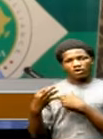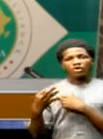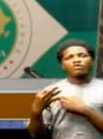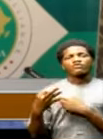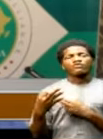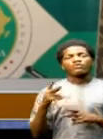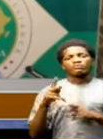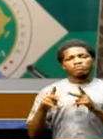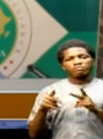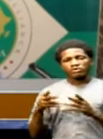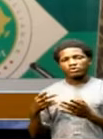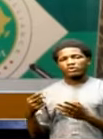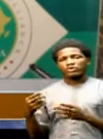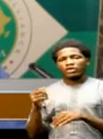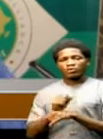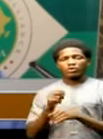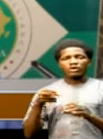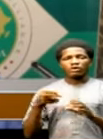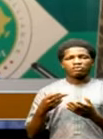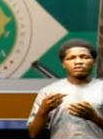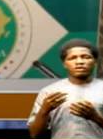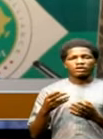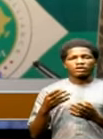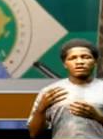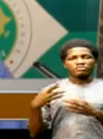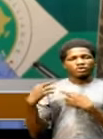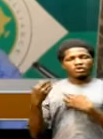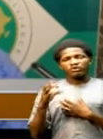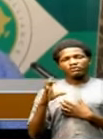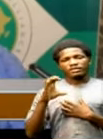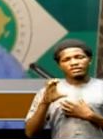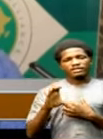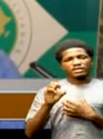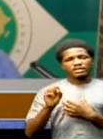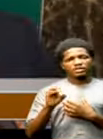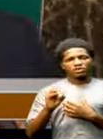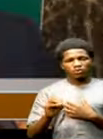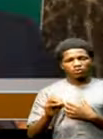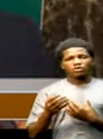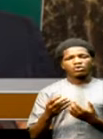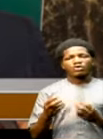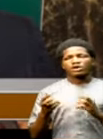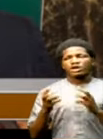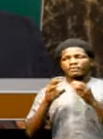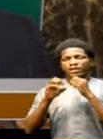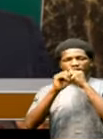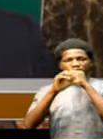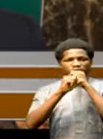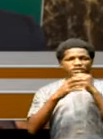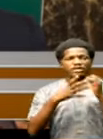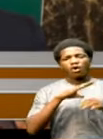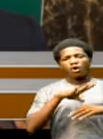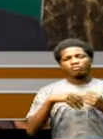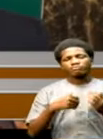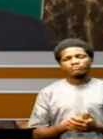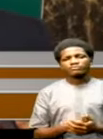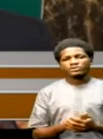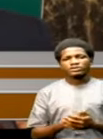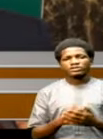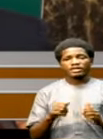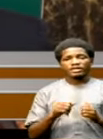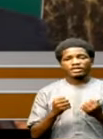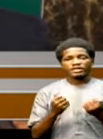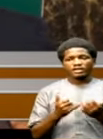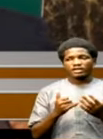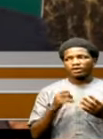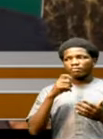and private sector, and so the responsibility of the CSOs that are climate activists. Trying to do is ensuring that these agencies that must